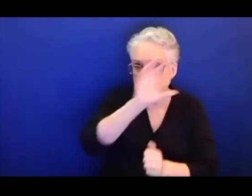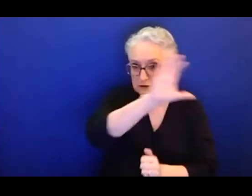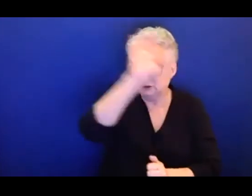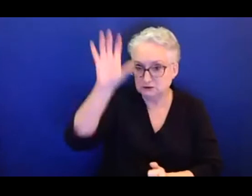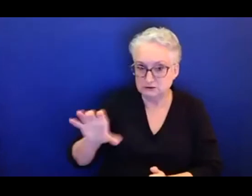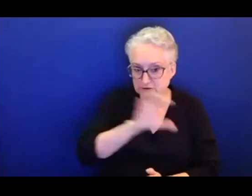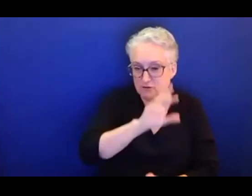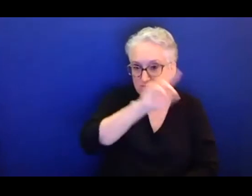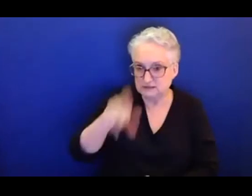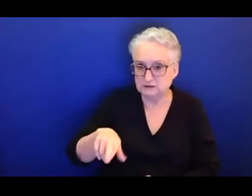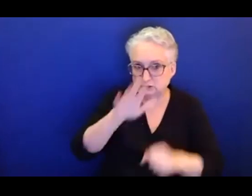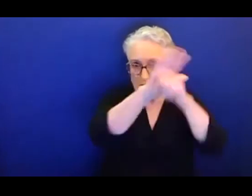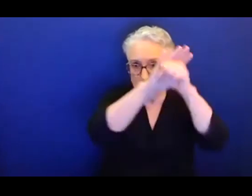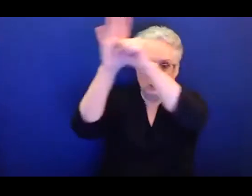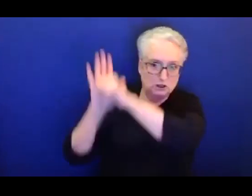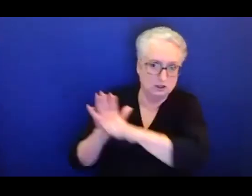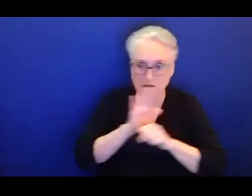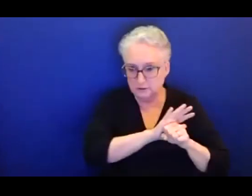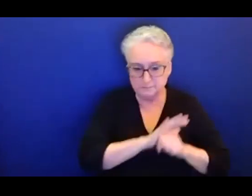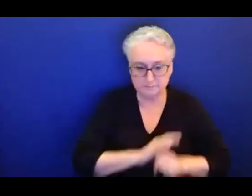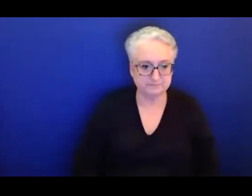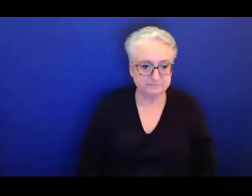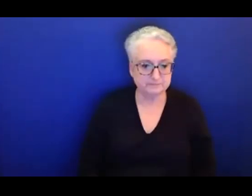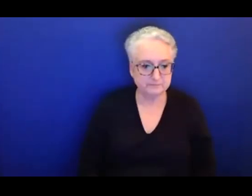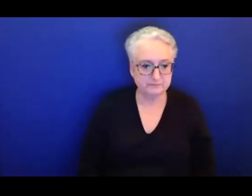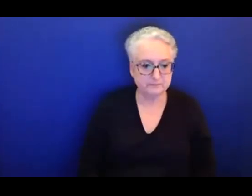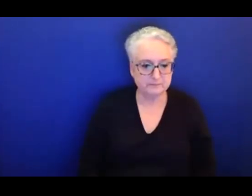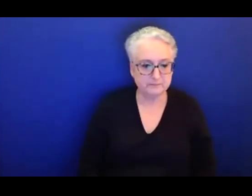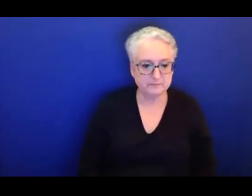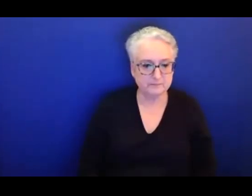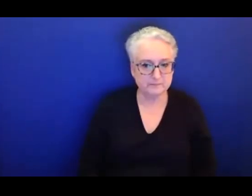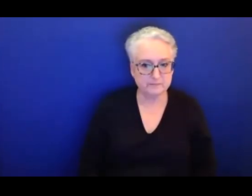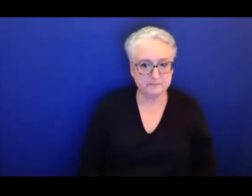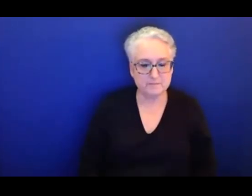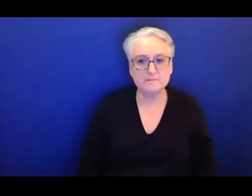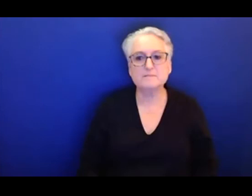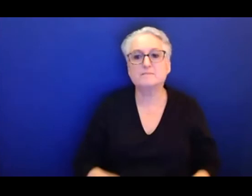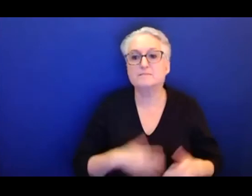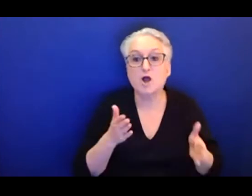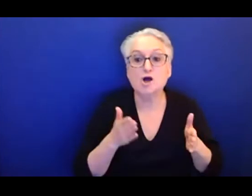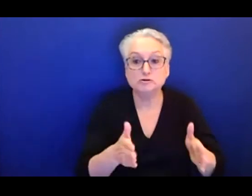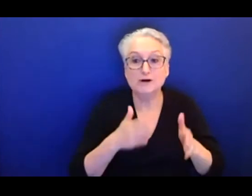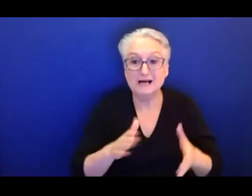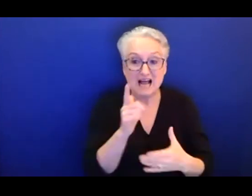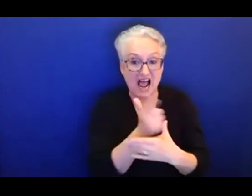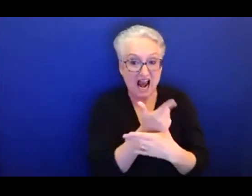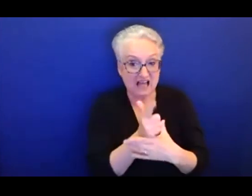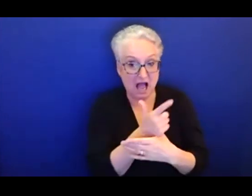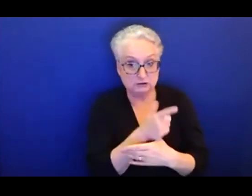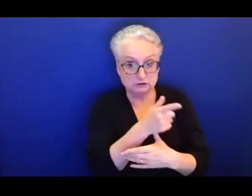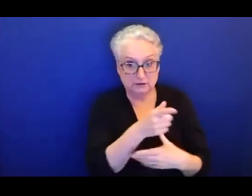programs for the coming year. The street liaisons deliver essential services to the business community to support business